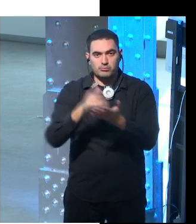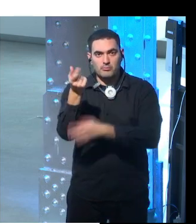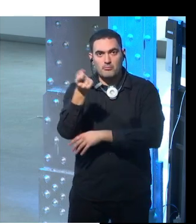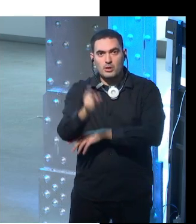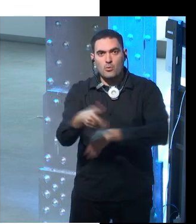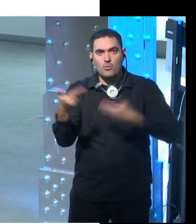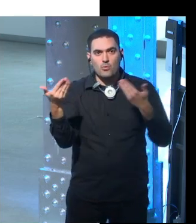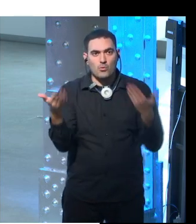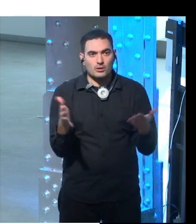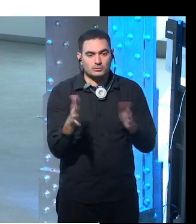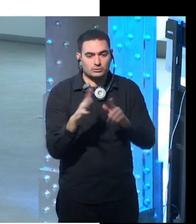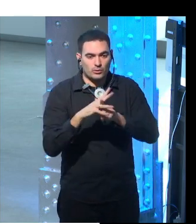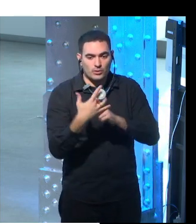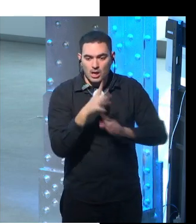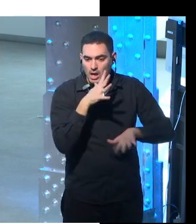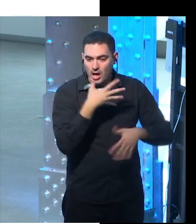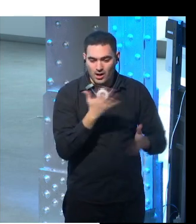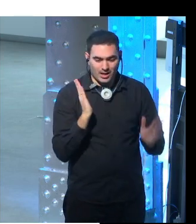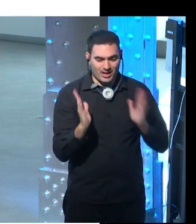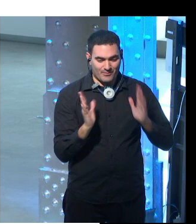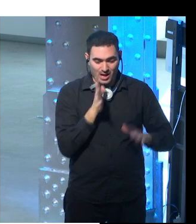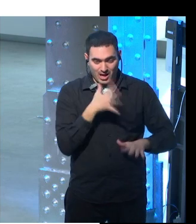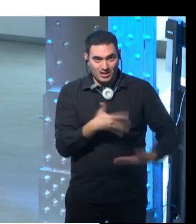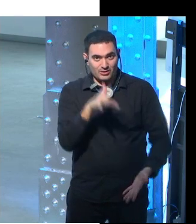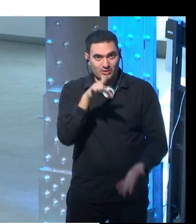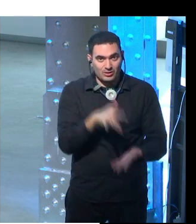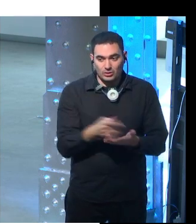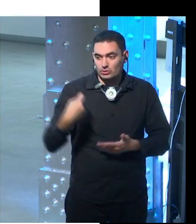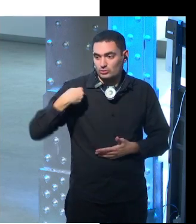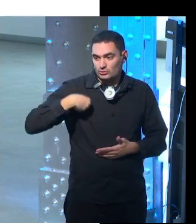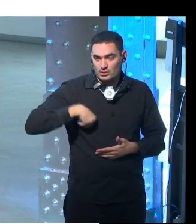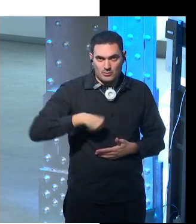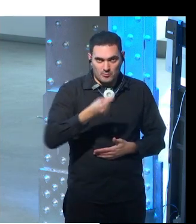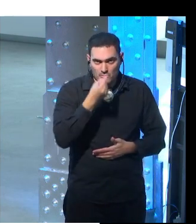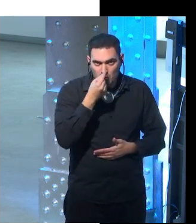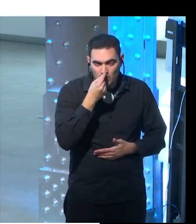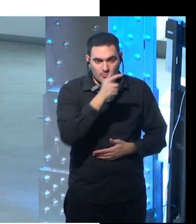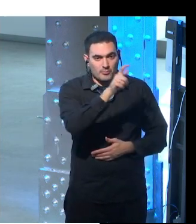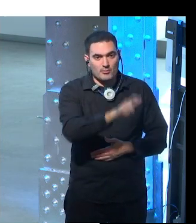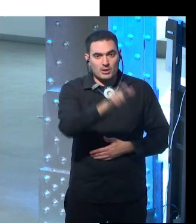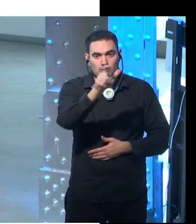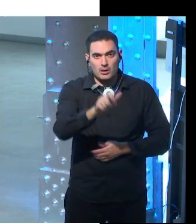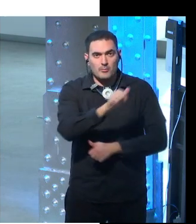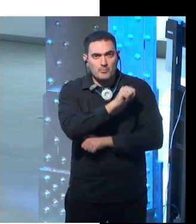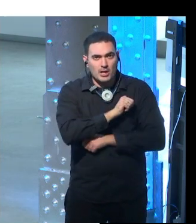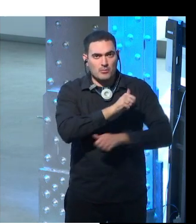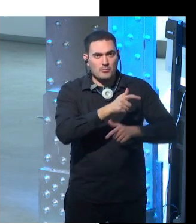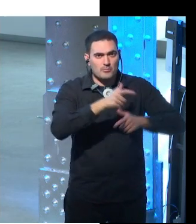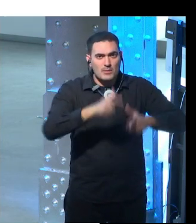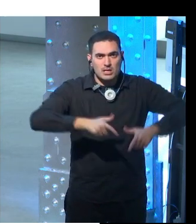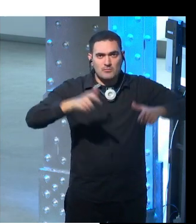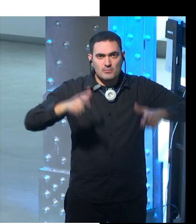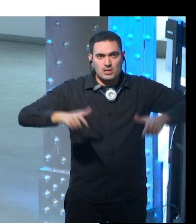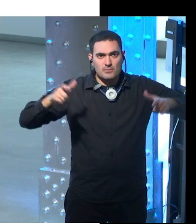the labor share of income was falling, a lot of people lost out to the process of